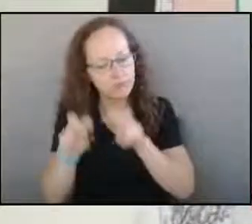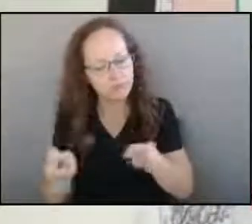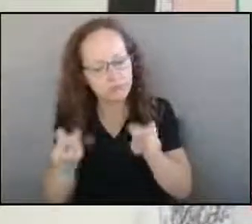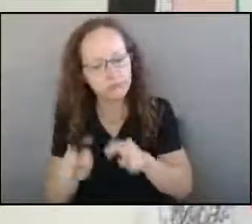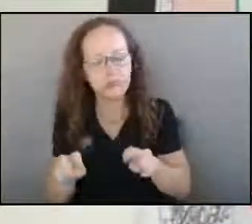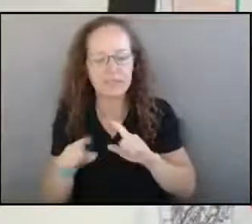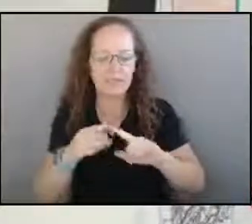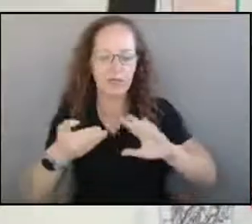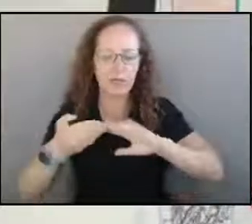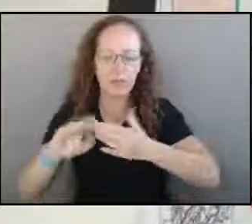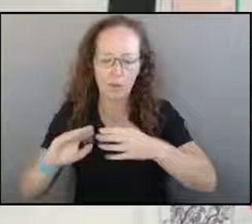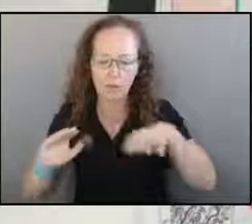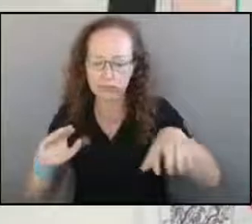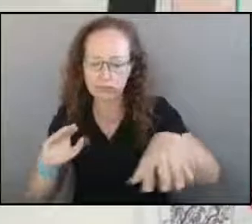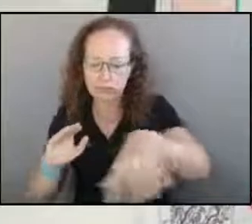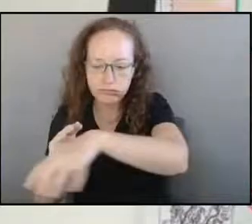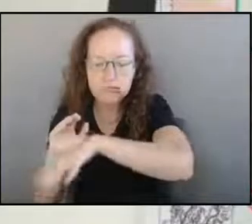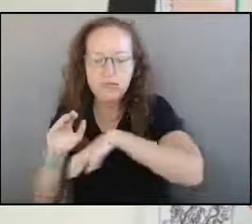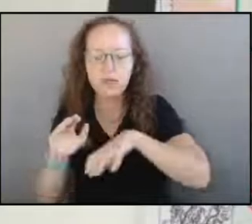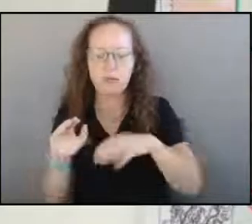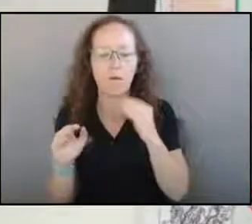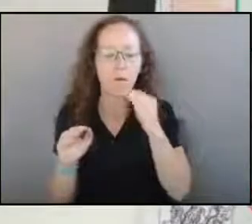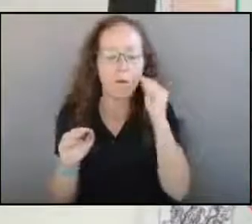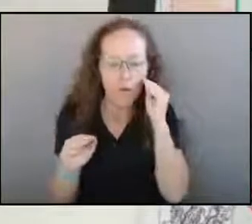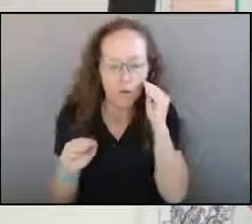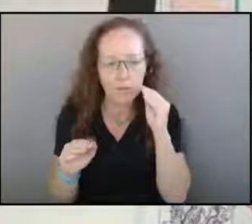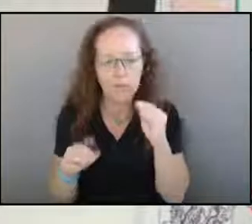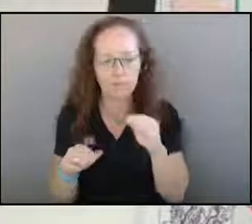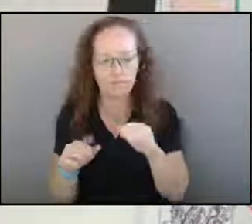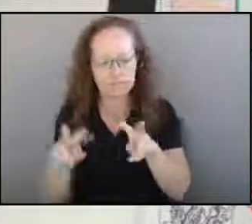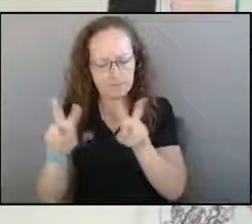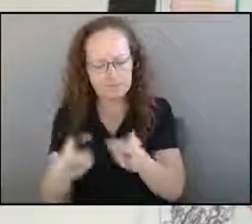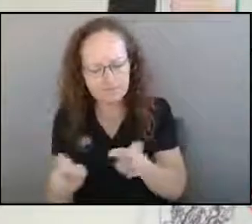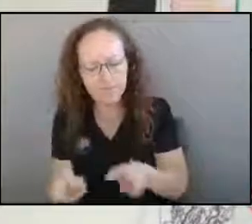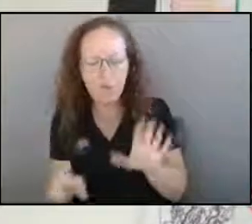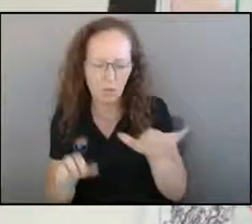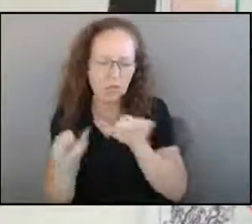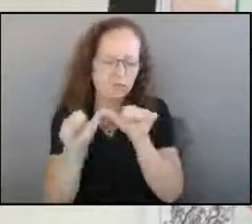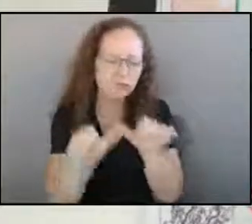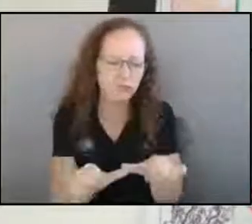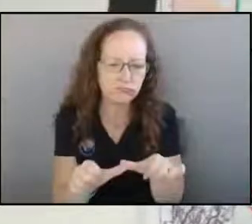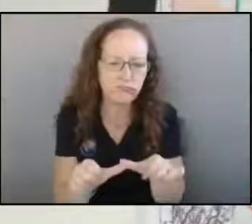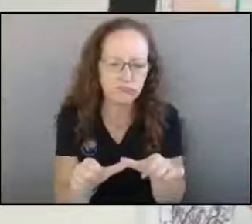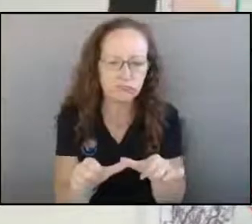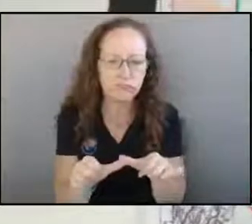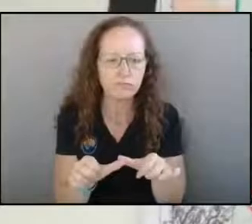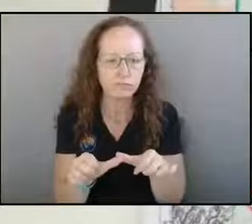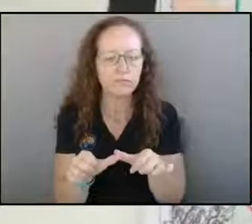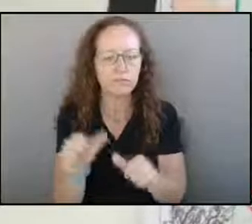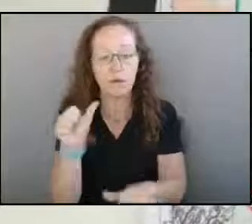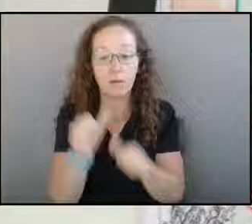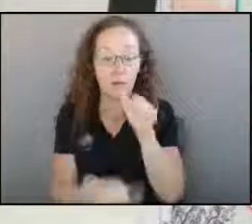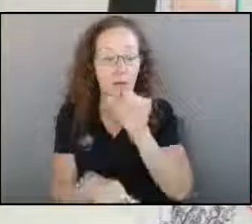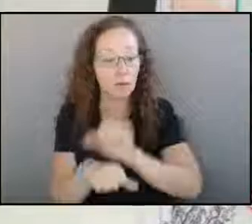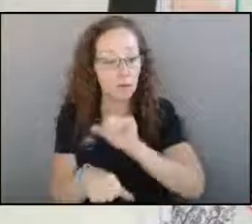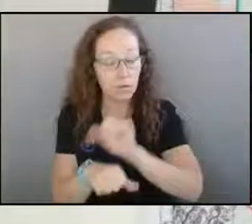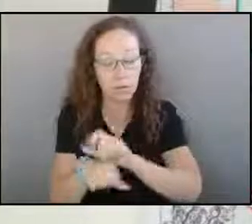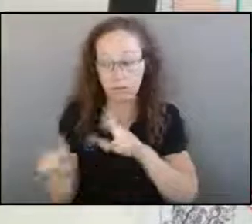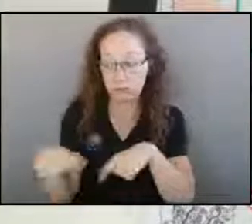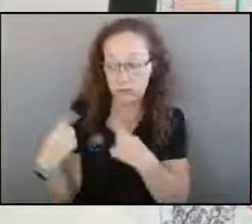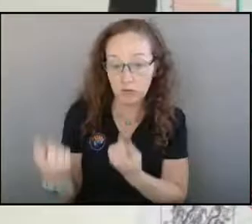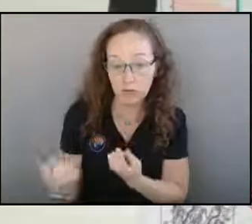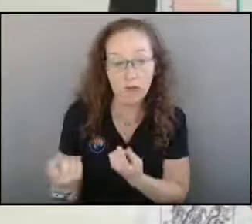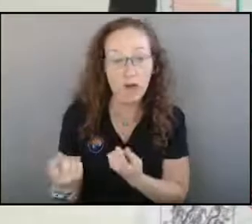the residents through here, and we'll continue that. They finished up most of the work that we've been doing, the stuff that